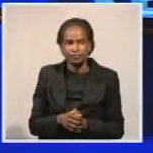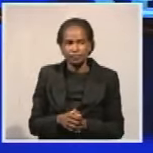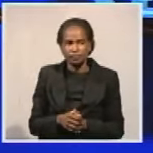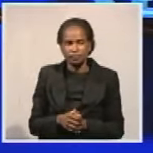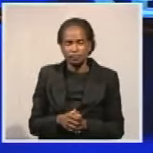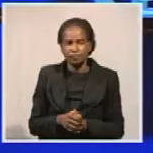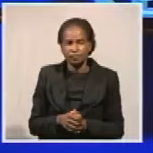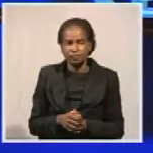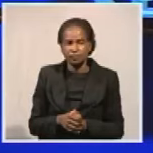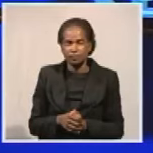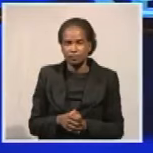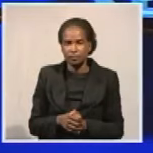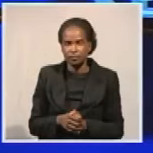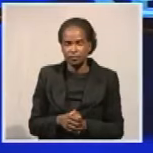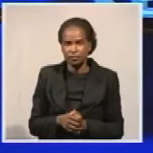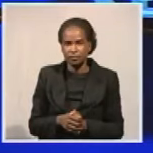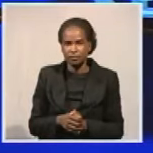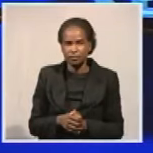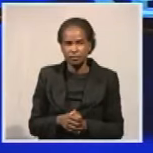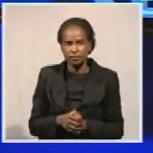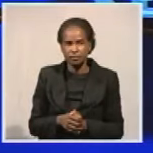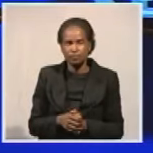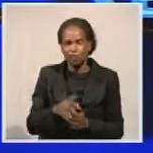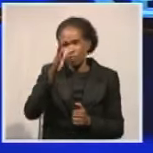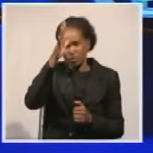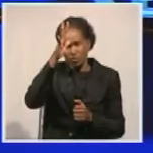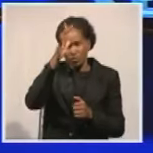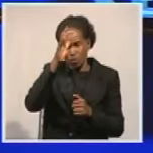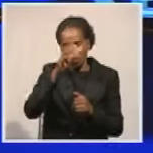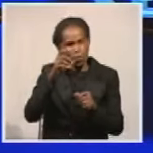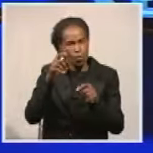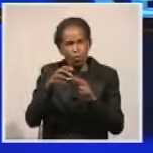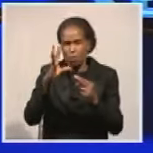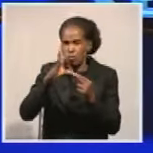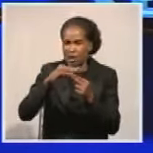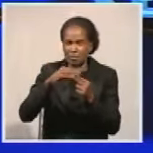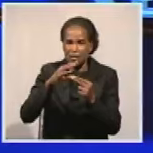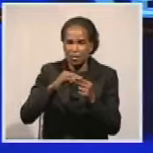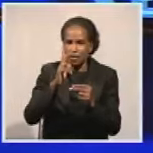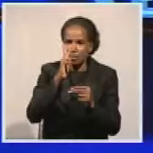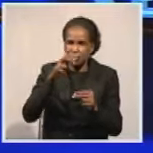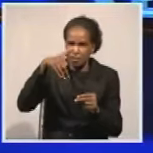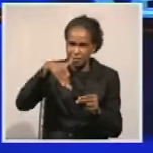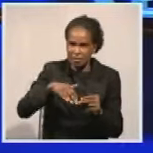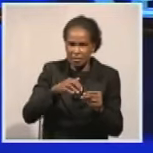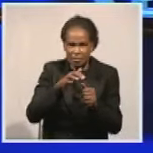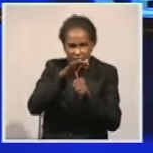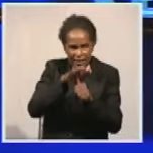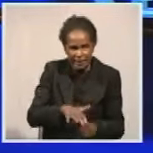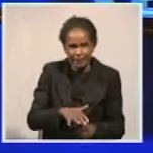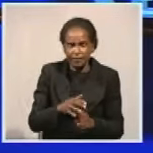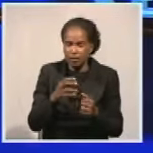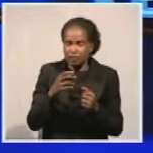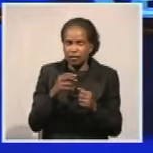Nobody really wanted such a thing, and the opposition could not